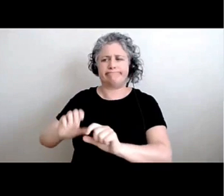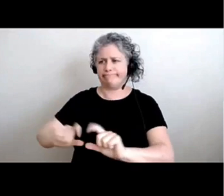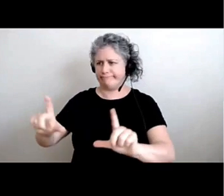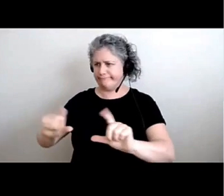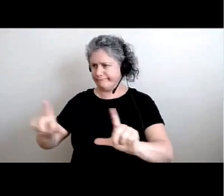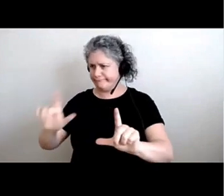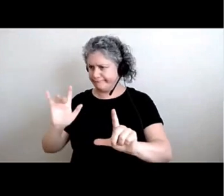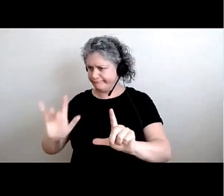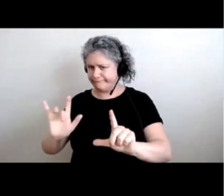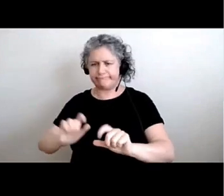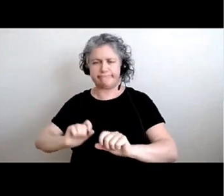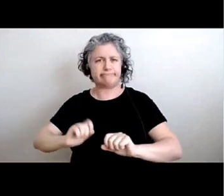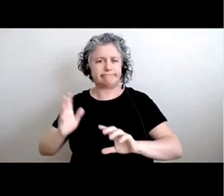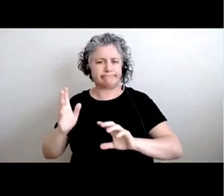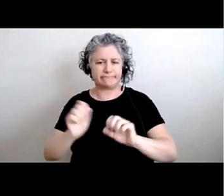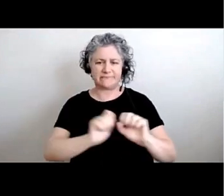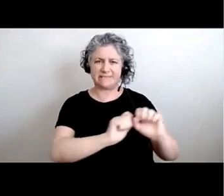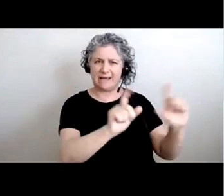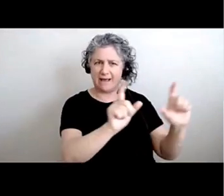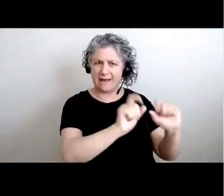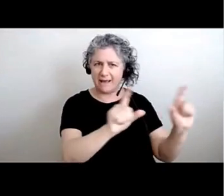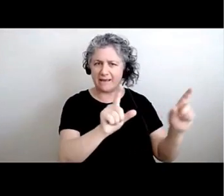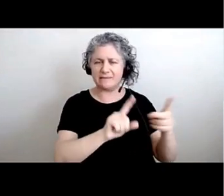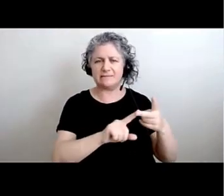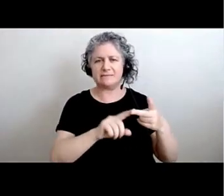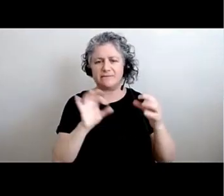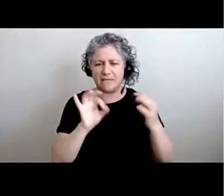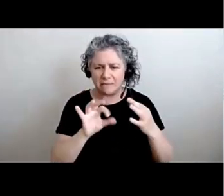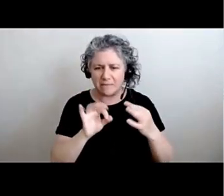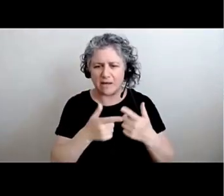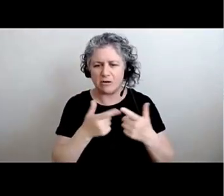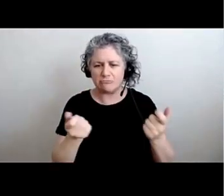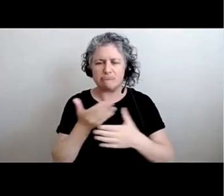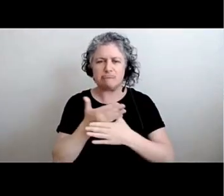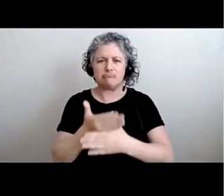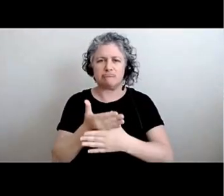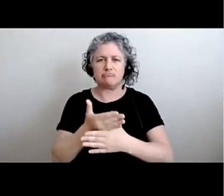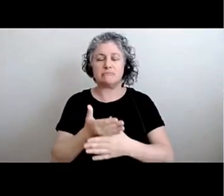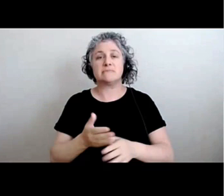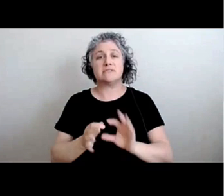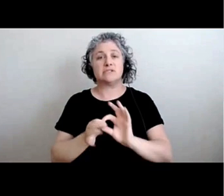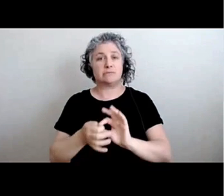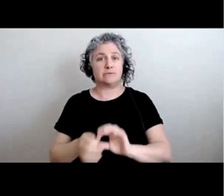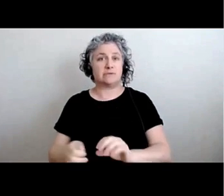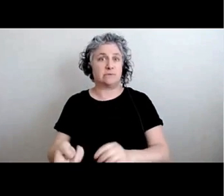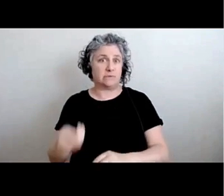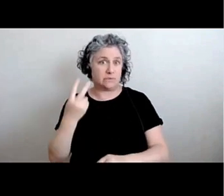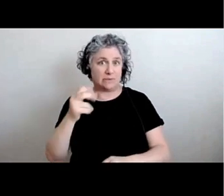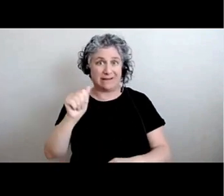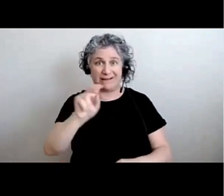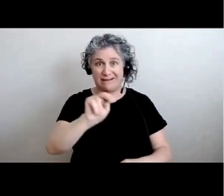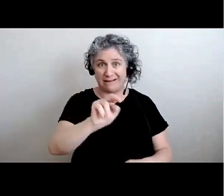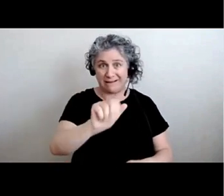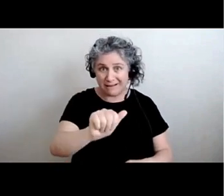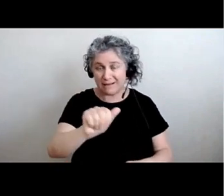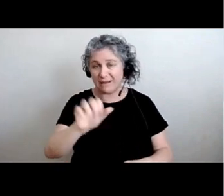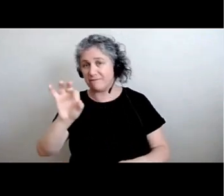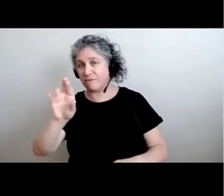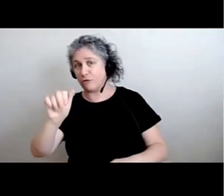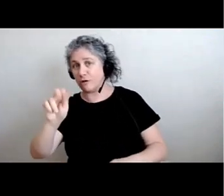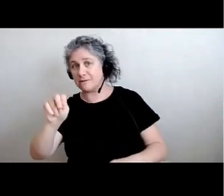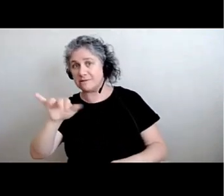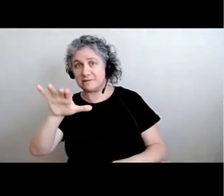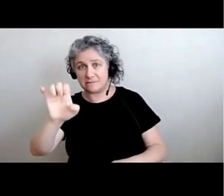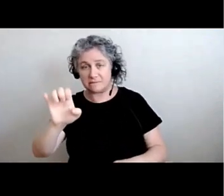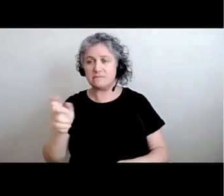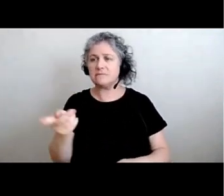to our slides, feedback, and other things we'll be sharing. And also we have two interpreters. We have Anna and Francine. They both will